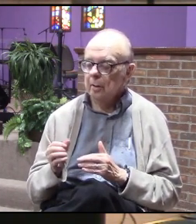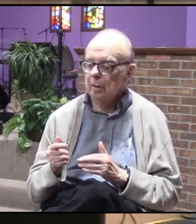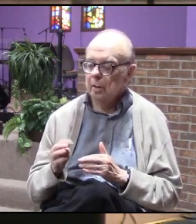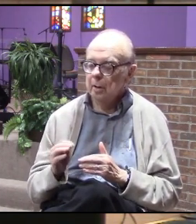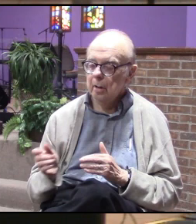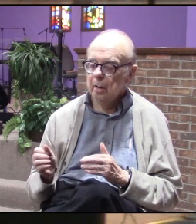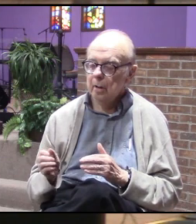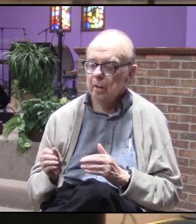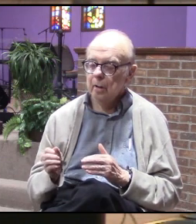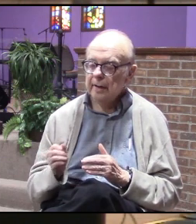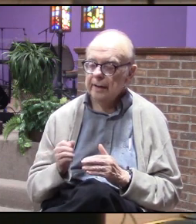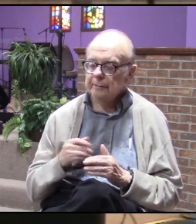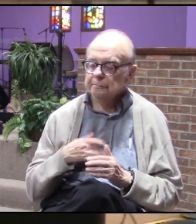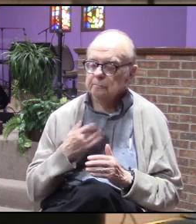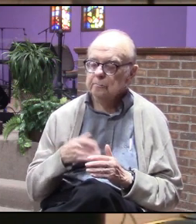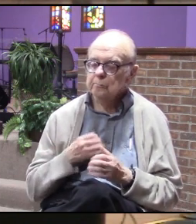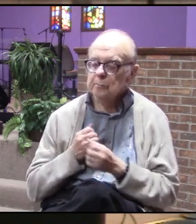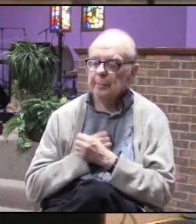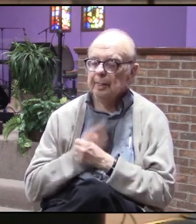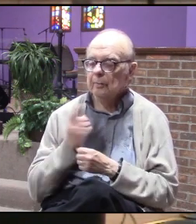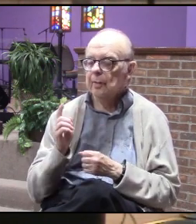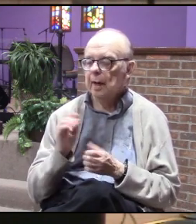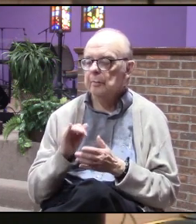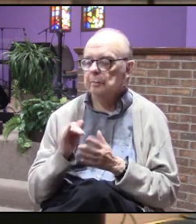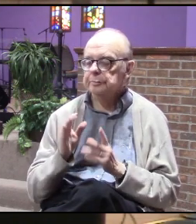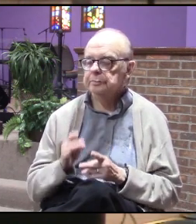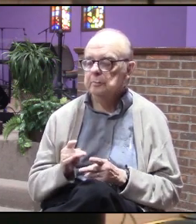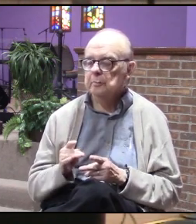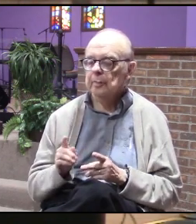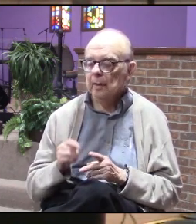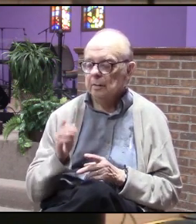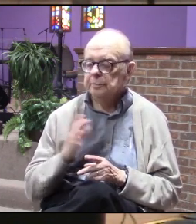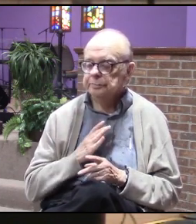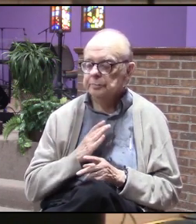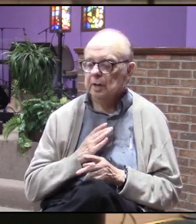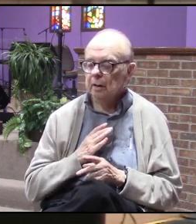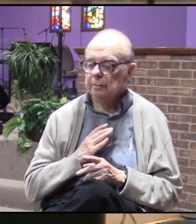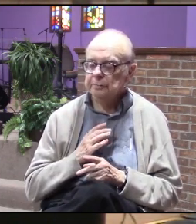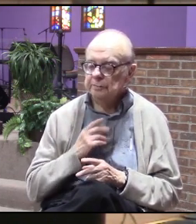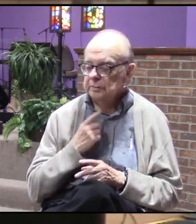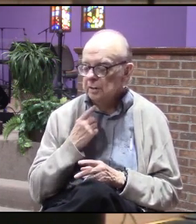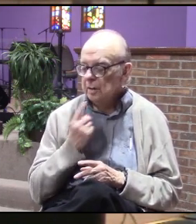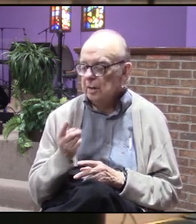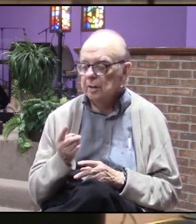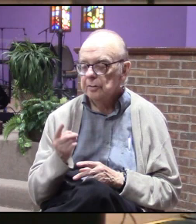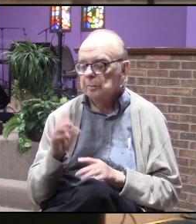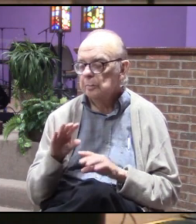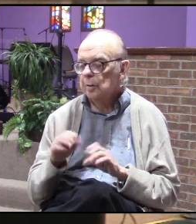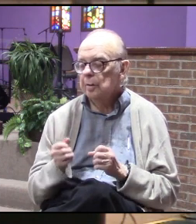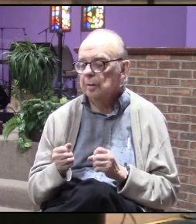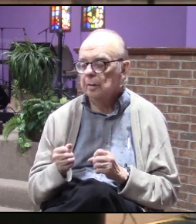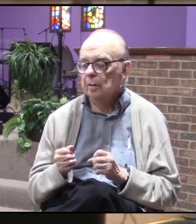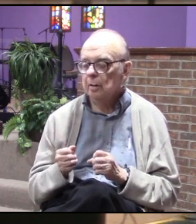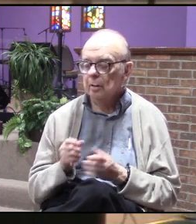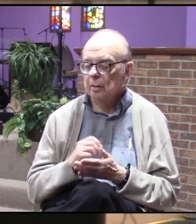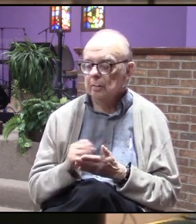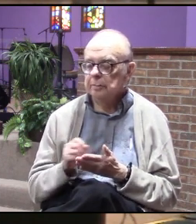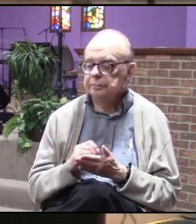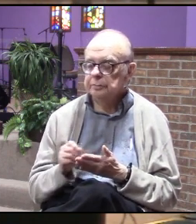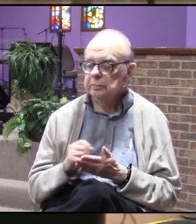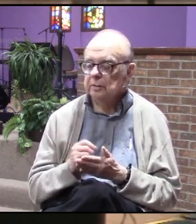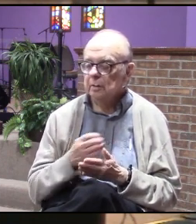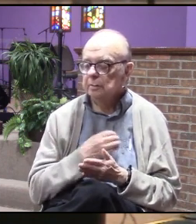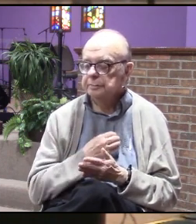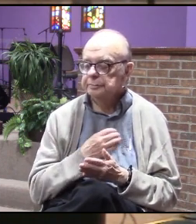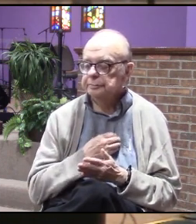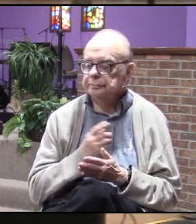This intrinsic feeling of love that he had for him. As the man continued to vocalize his brokenness, the writer wrote, the